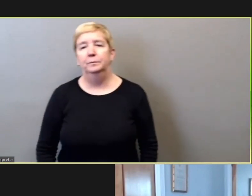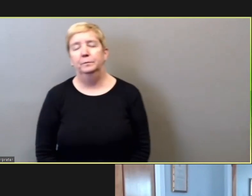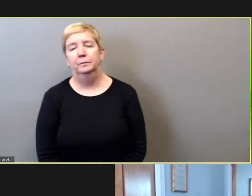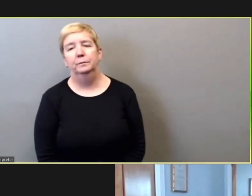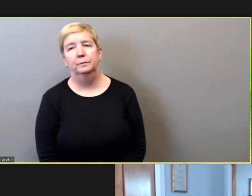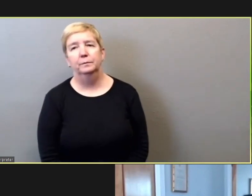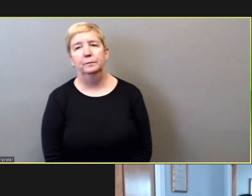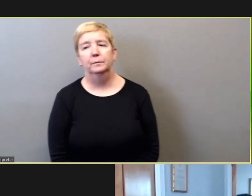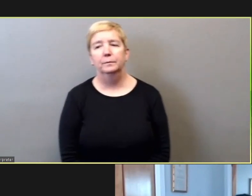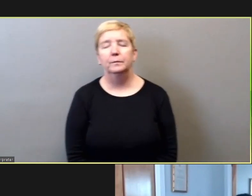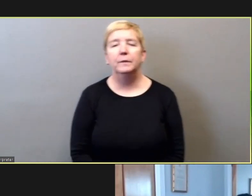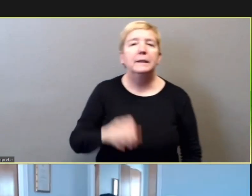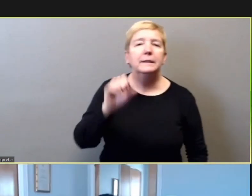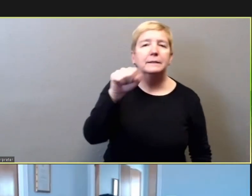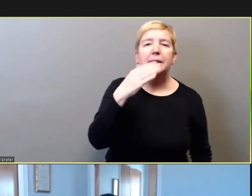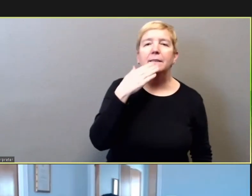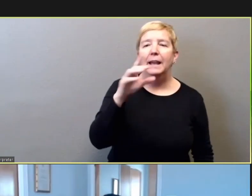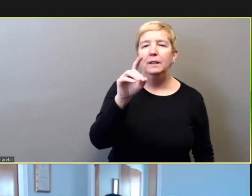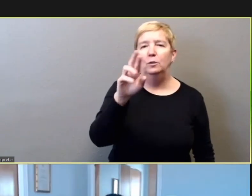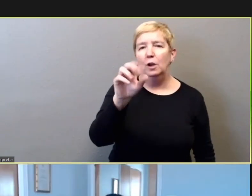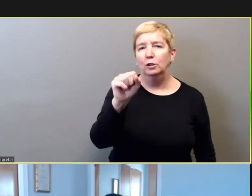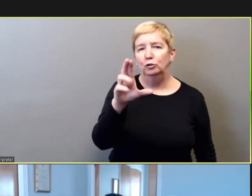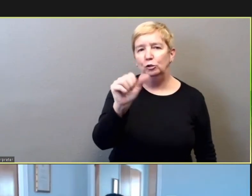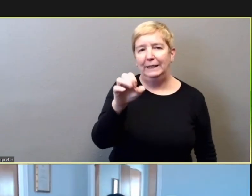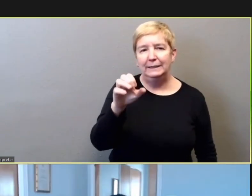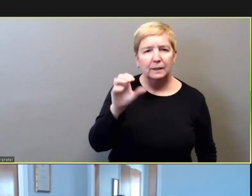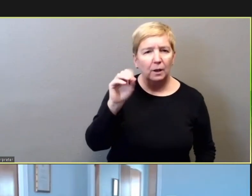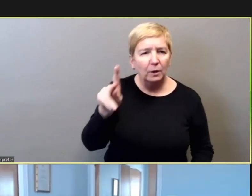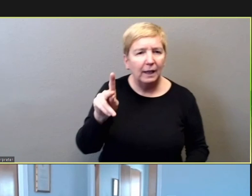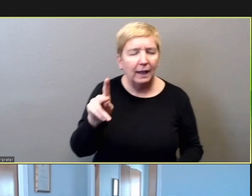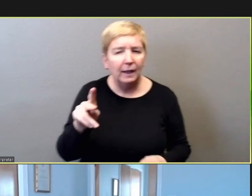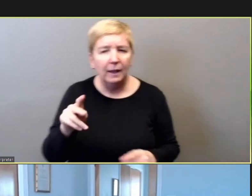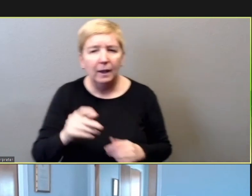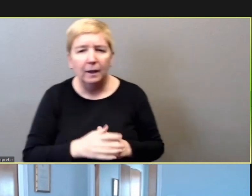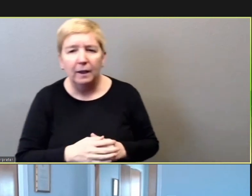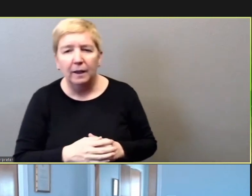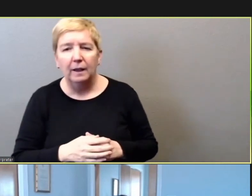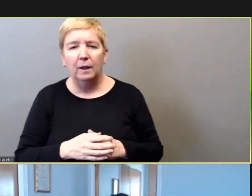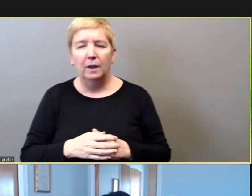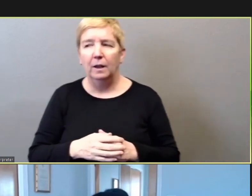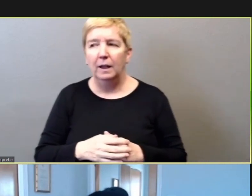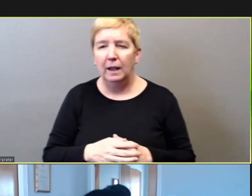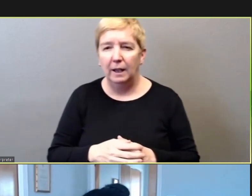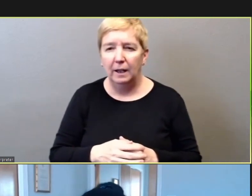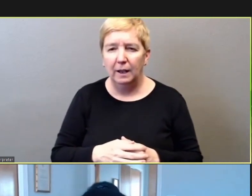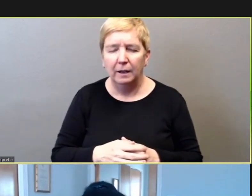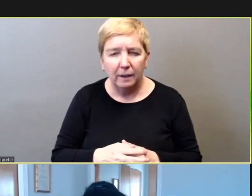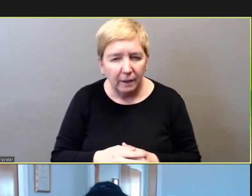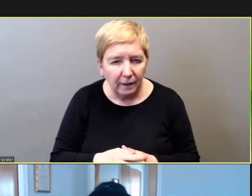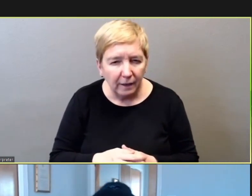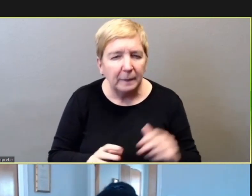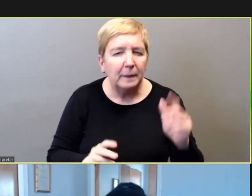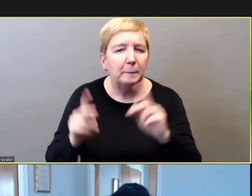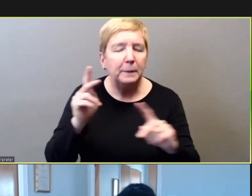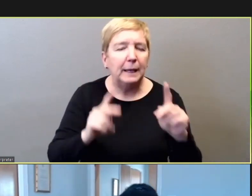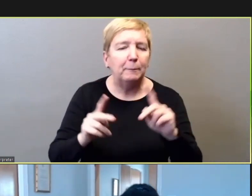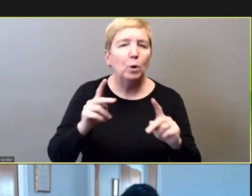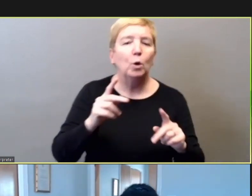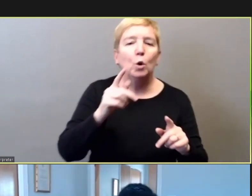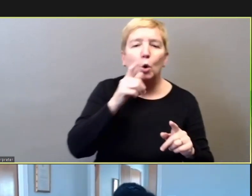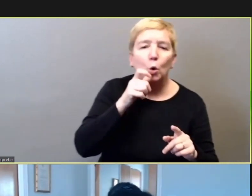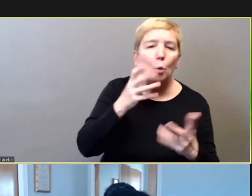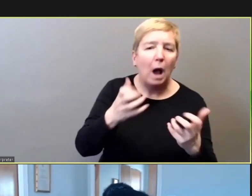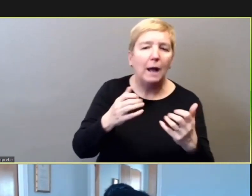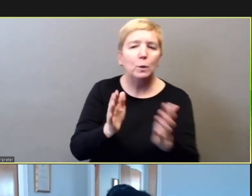I am. Thank you, Dr. Squeeze. Okay, so for the members in the media who are participating, please raise your